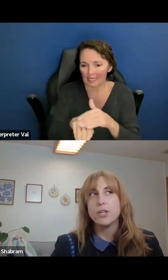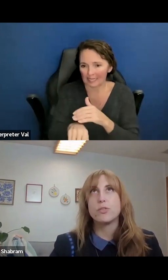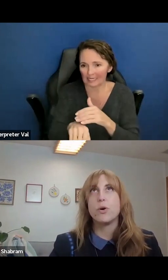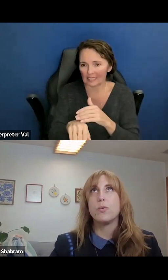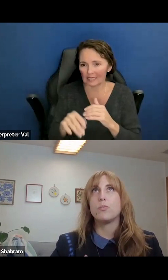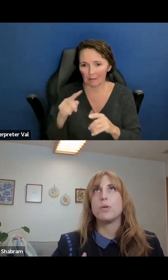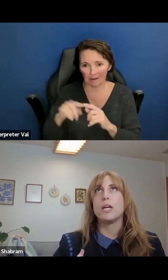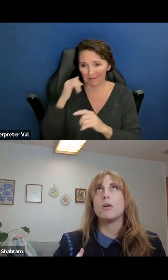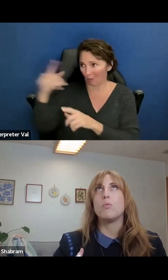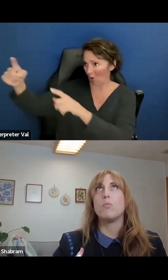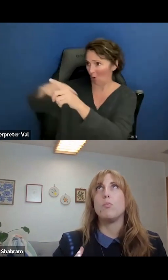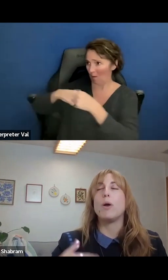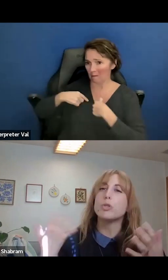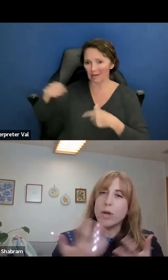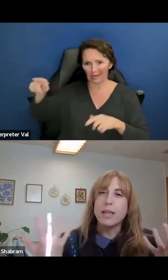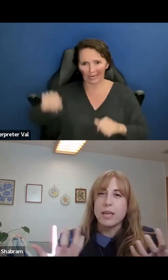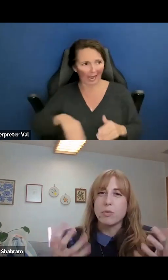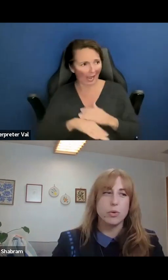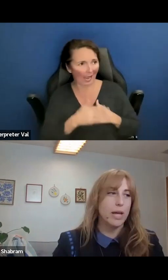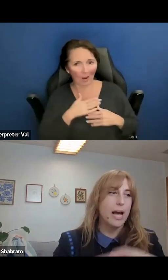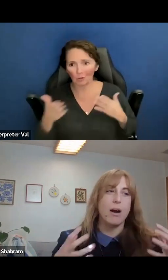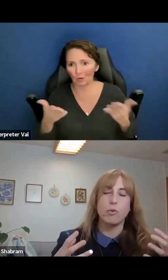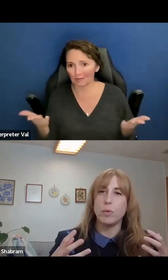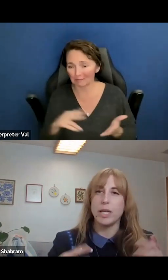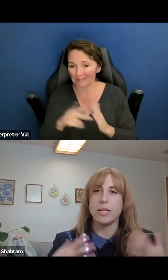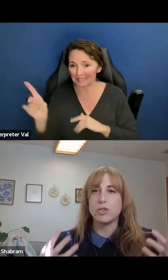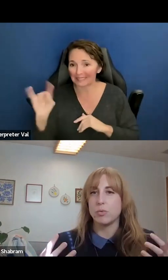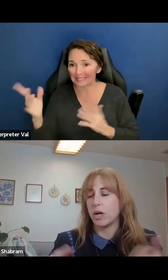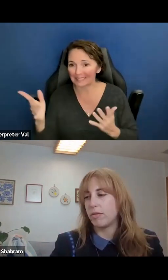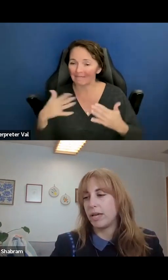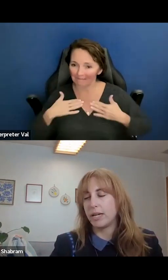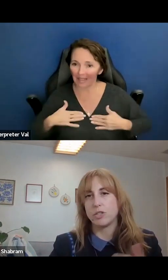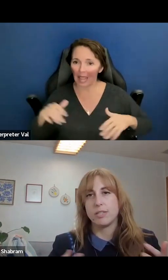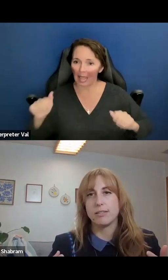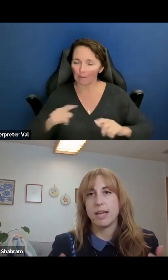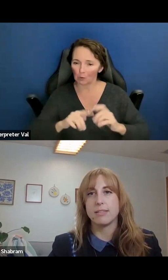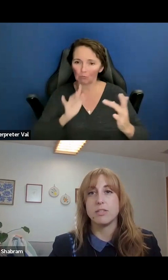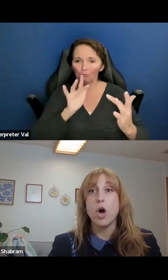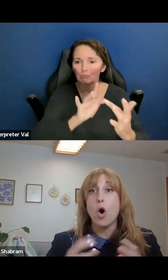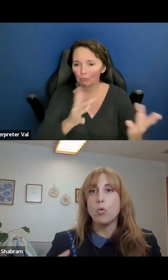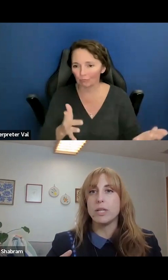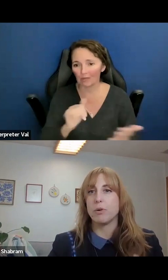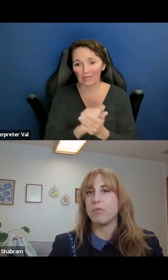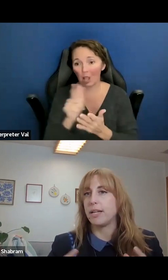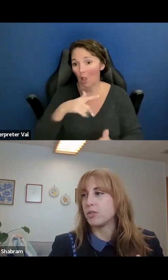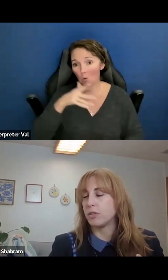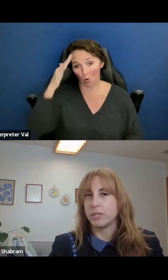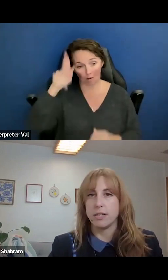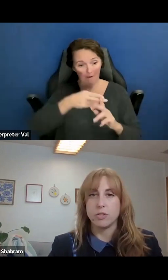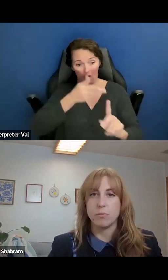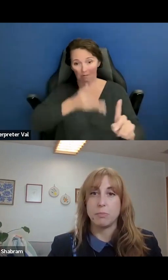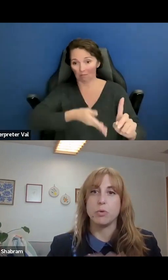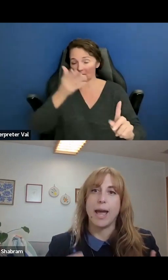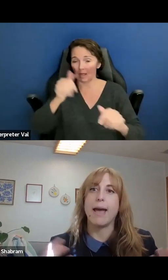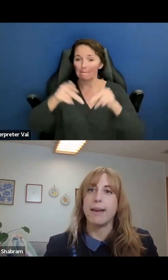me. So when we're trying to think through, like, how do we ensure that an agency like FAS is only providing